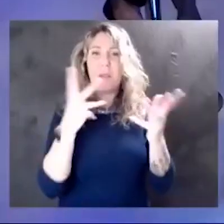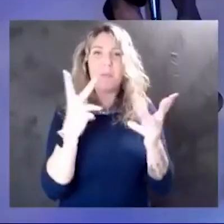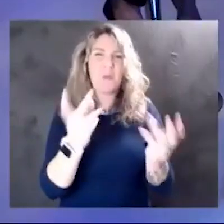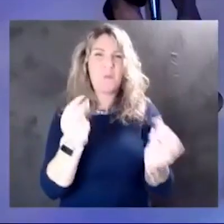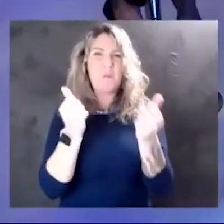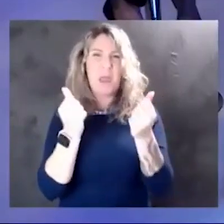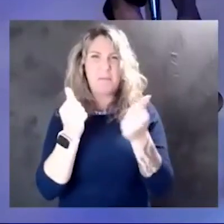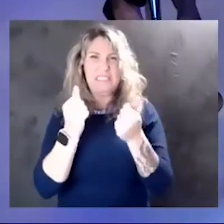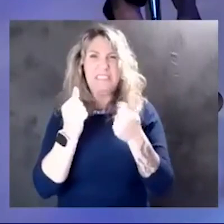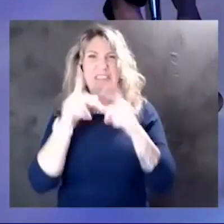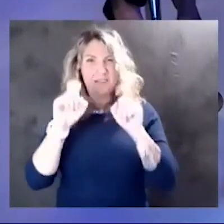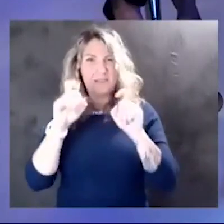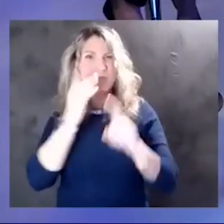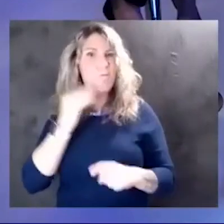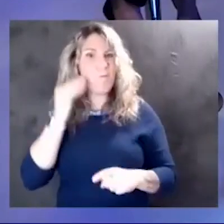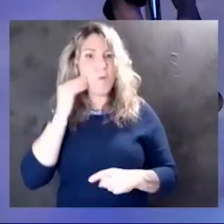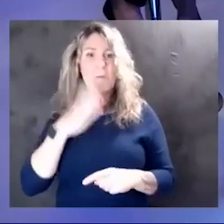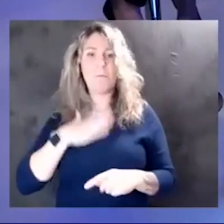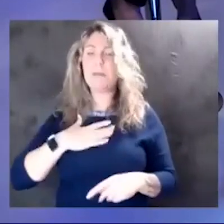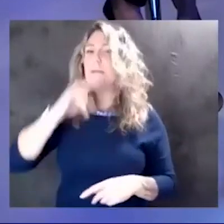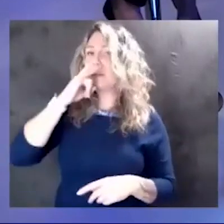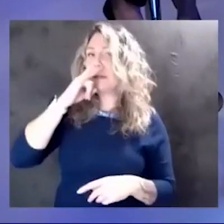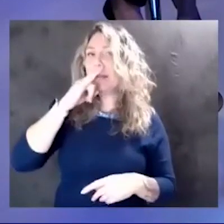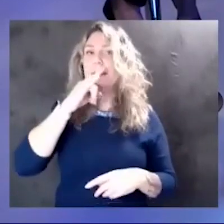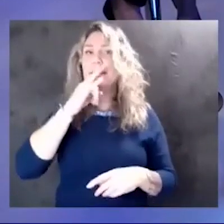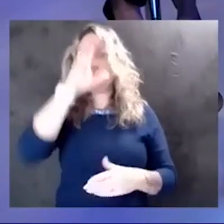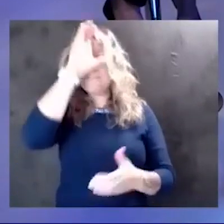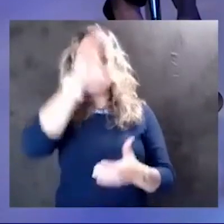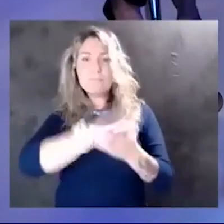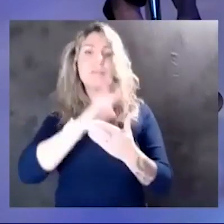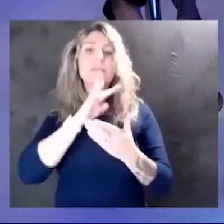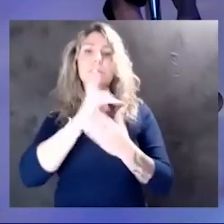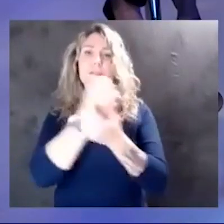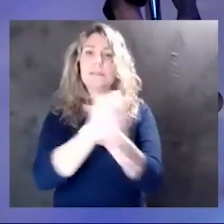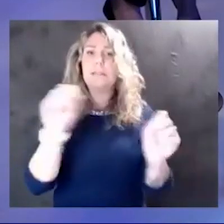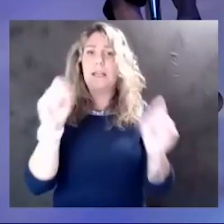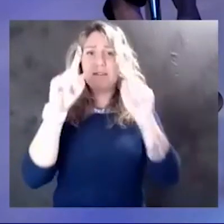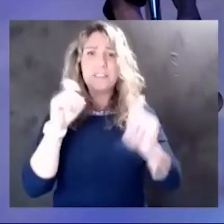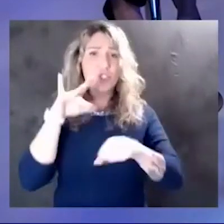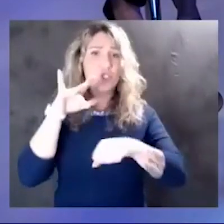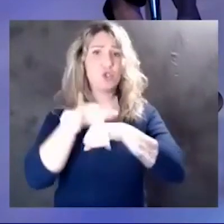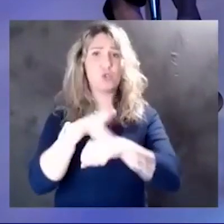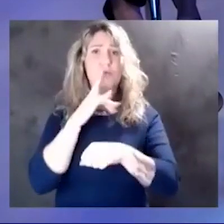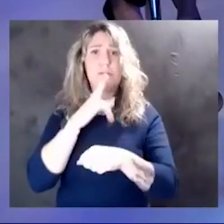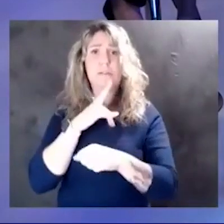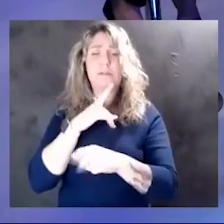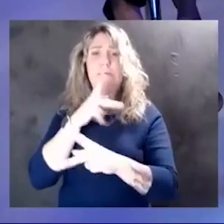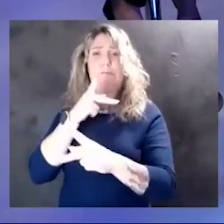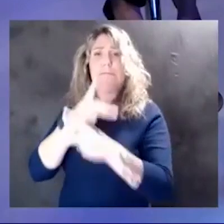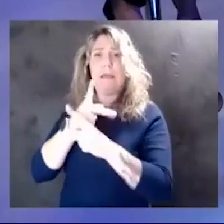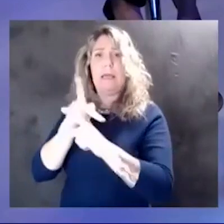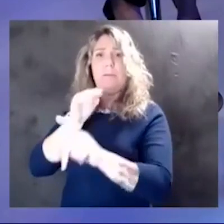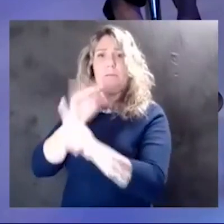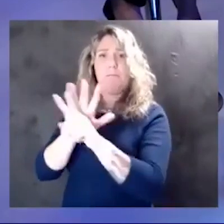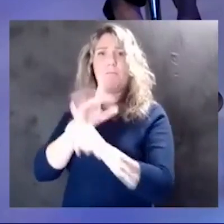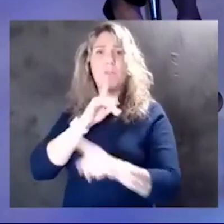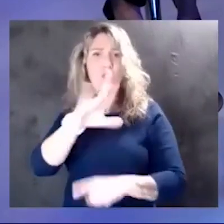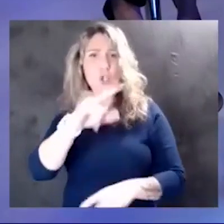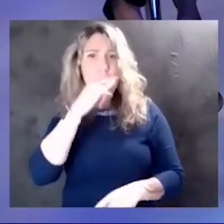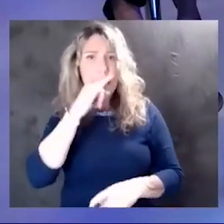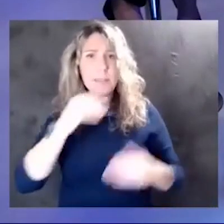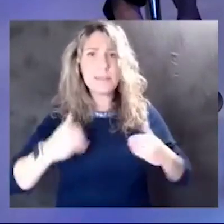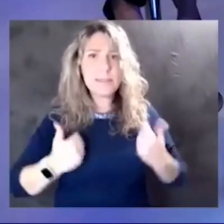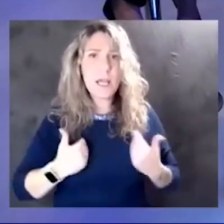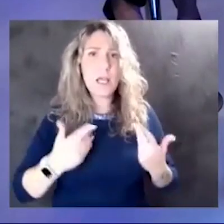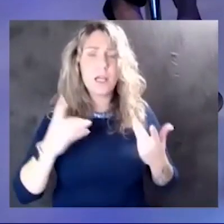kids and husband were safe, and so I think getting tested early helped me keep from exposing them. And were your kids younger? Were they able to be vaccinated? They're 8